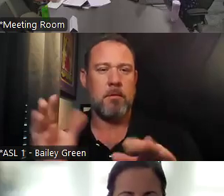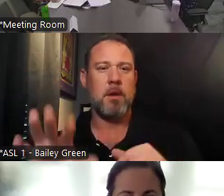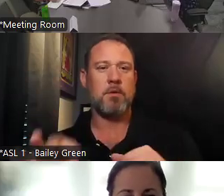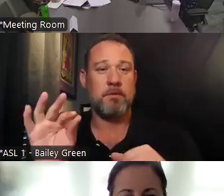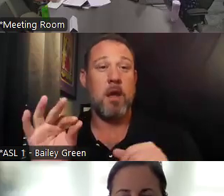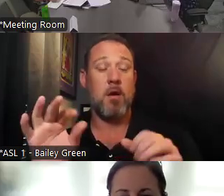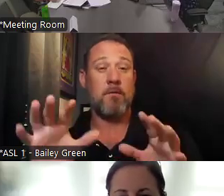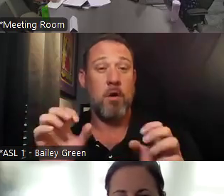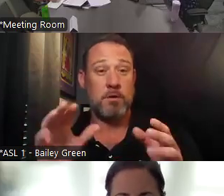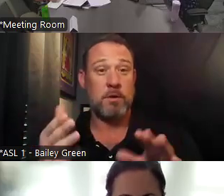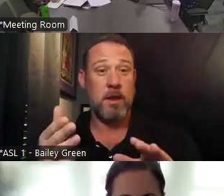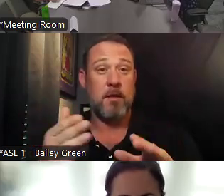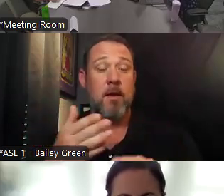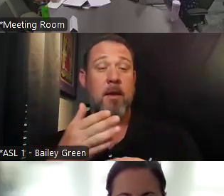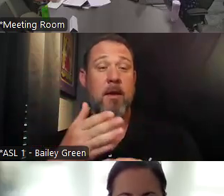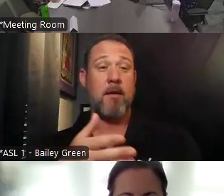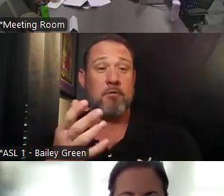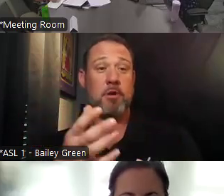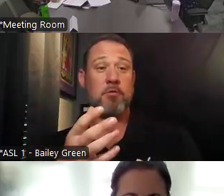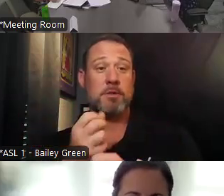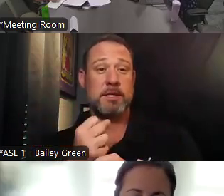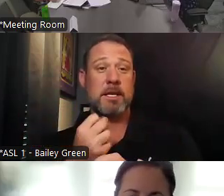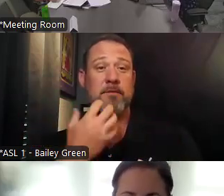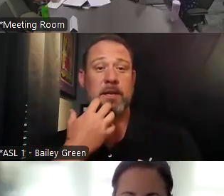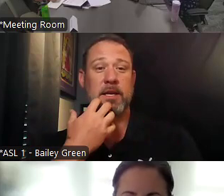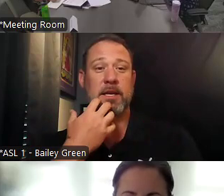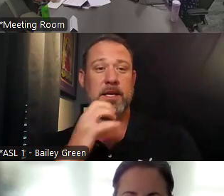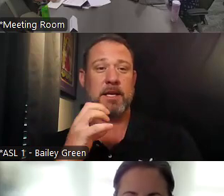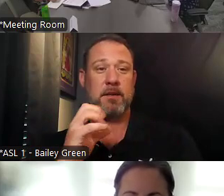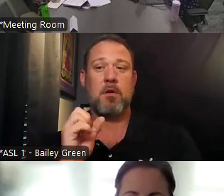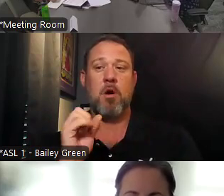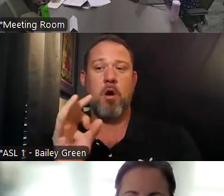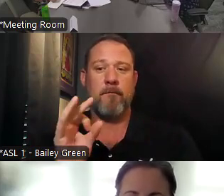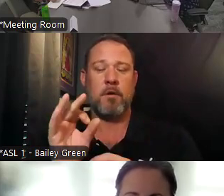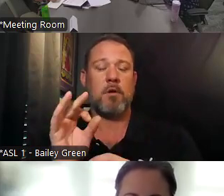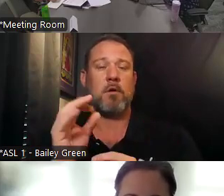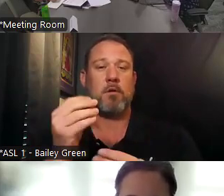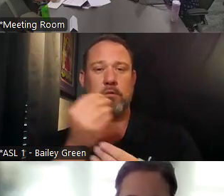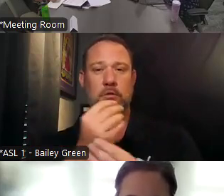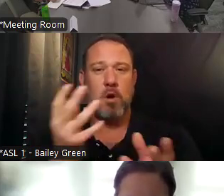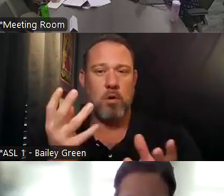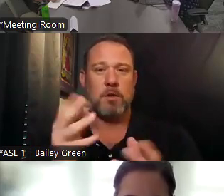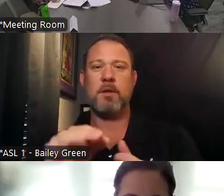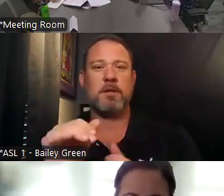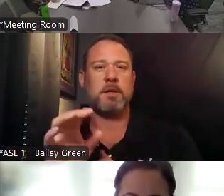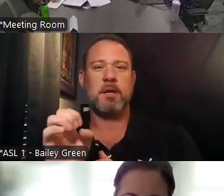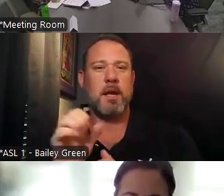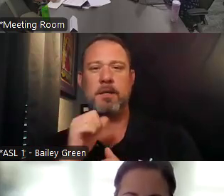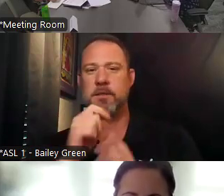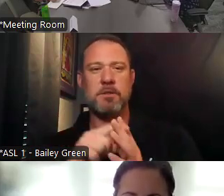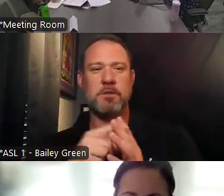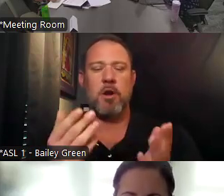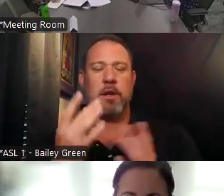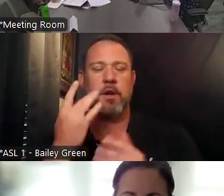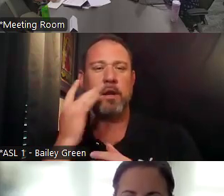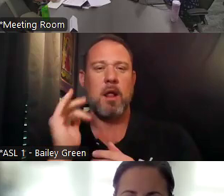death after he had received heat shutoff notices. Now, while this case didn't start here in California,